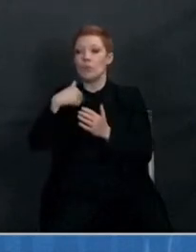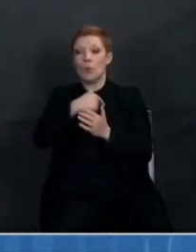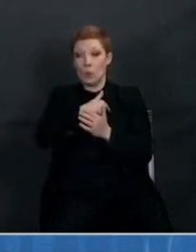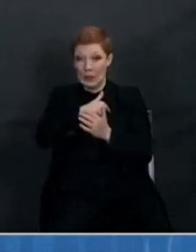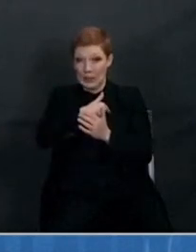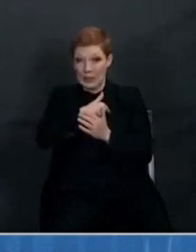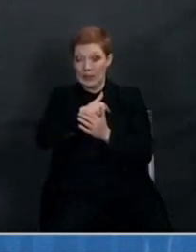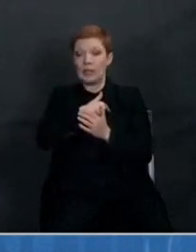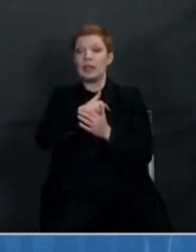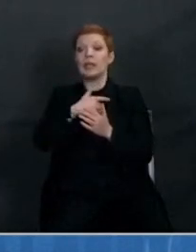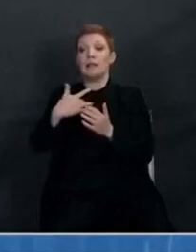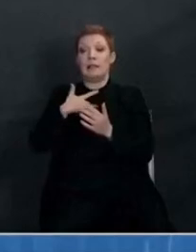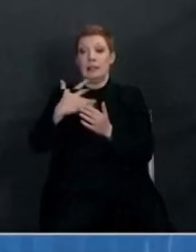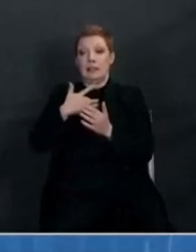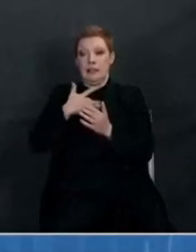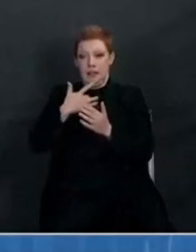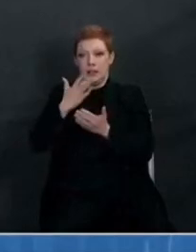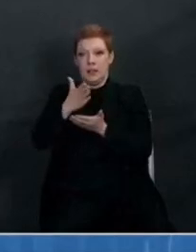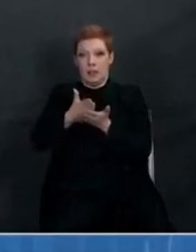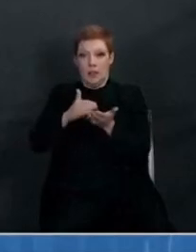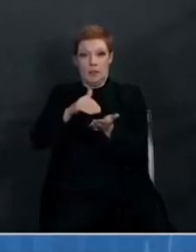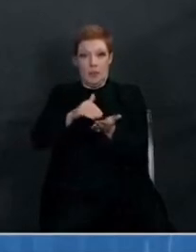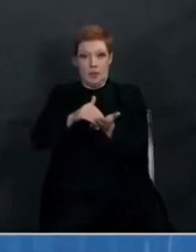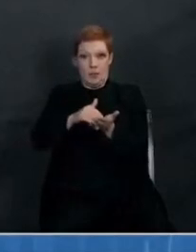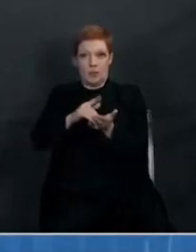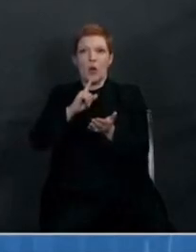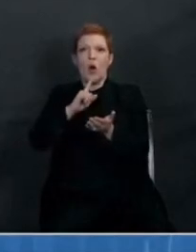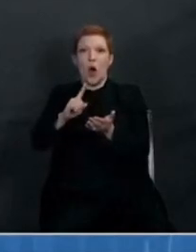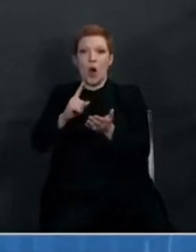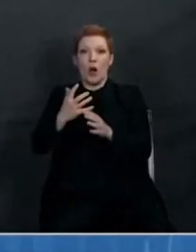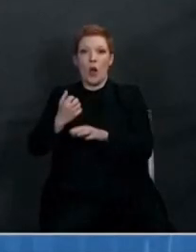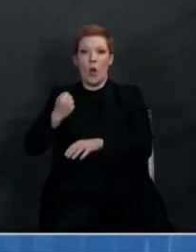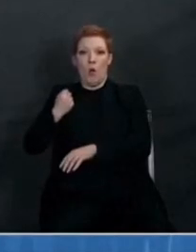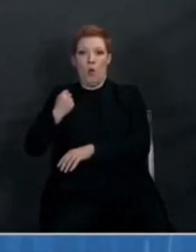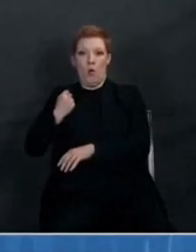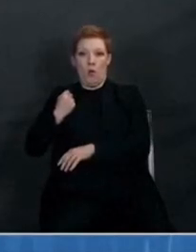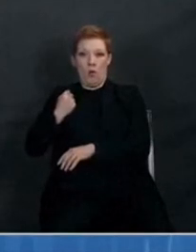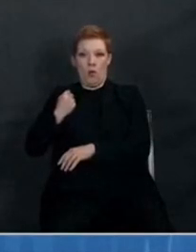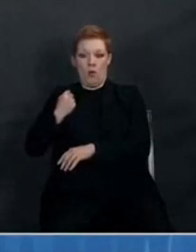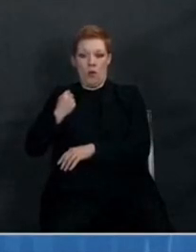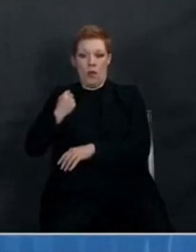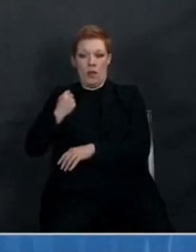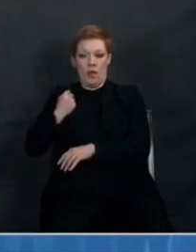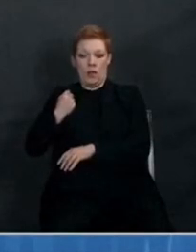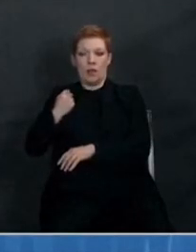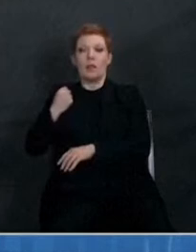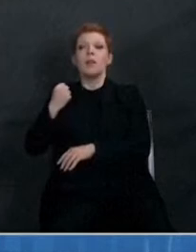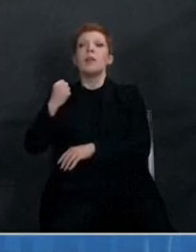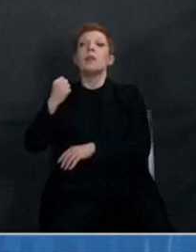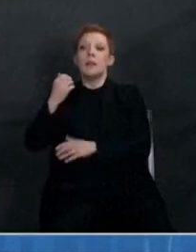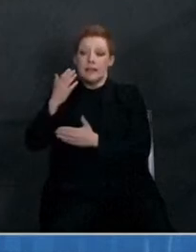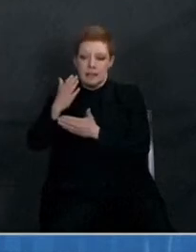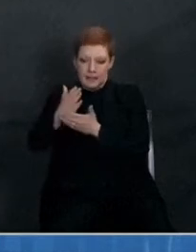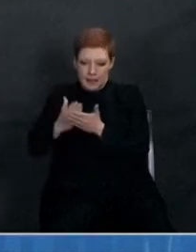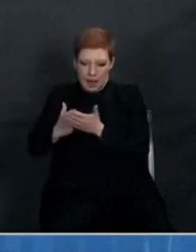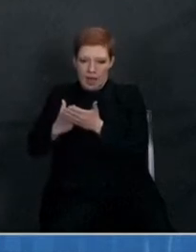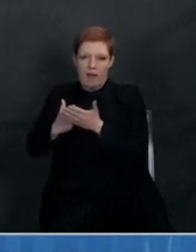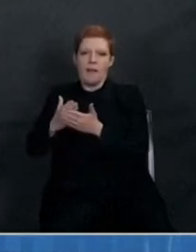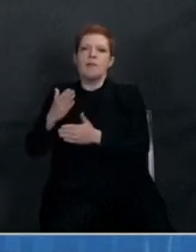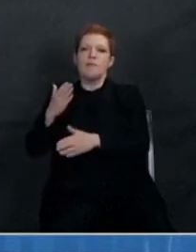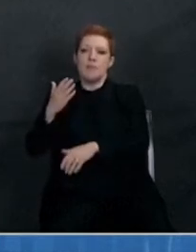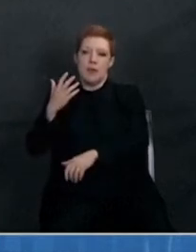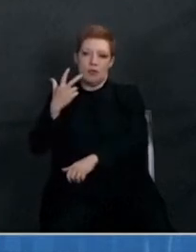back doses that are intended as first doses and instead keeping them in reserve for second doses for